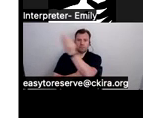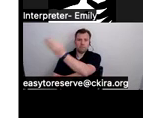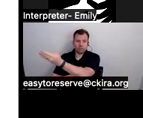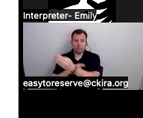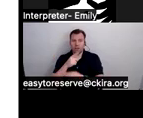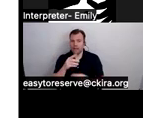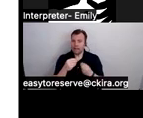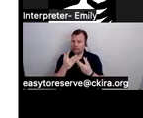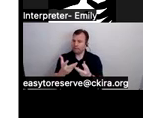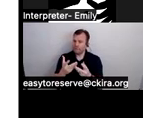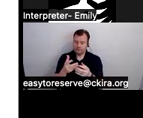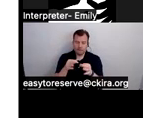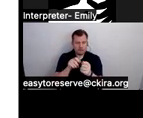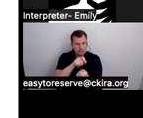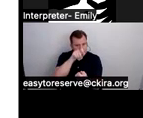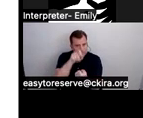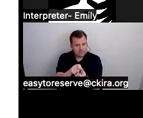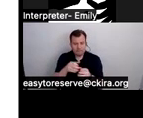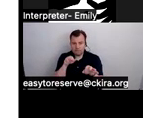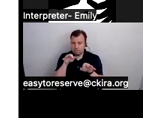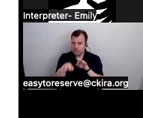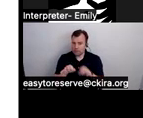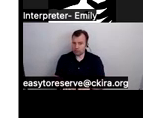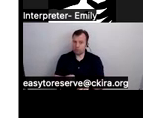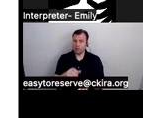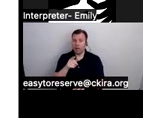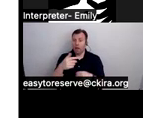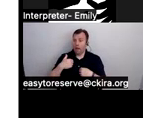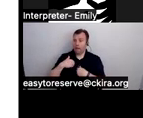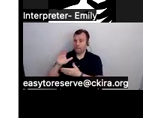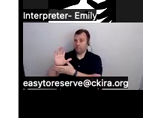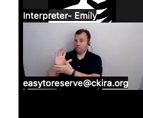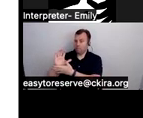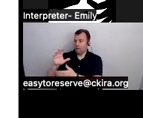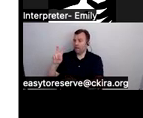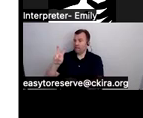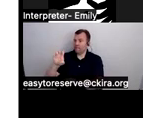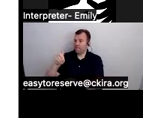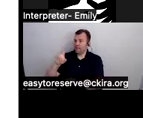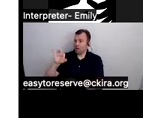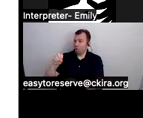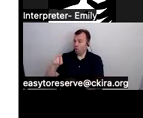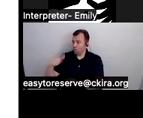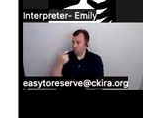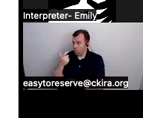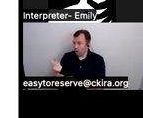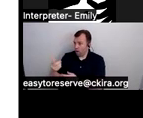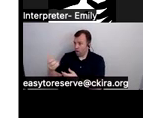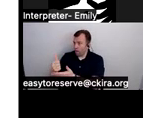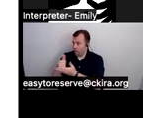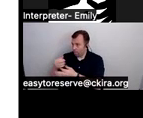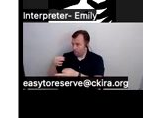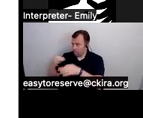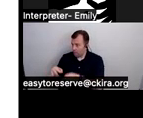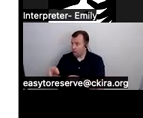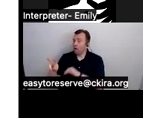give you very detailed instructions. They have tutorials that can be helpful. And as I said, all the different forms and instructions for the